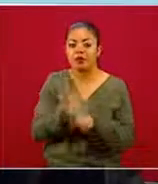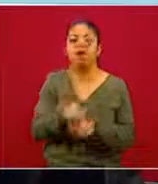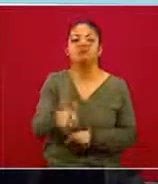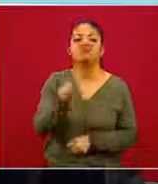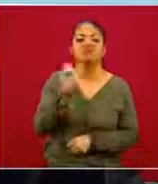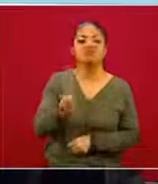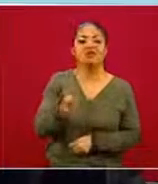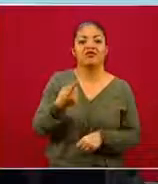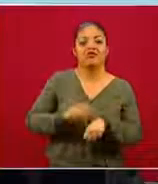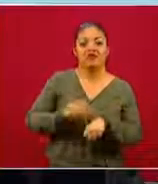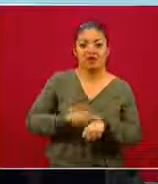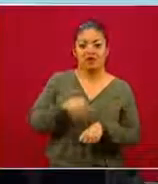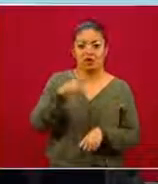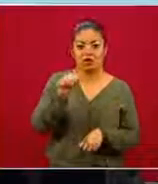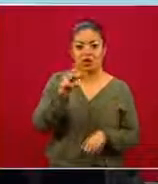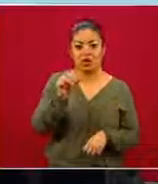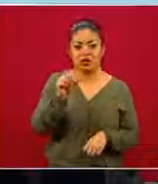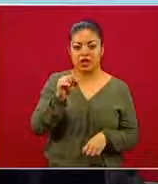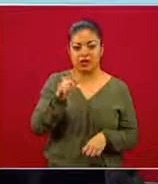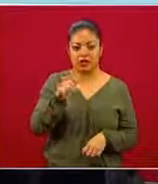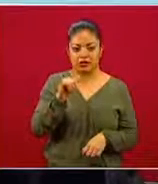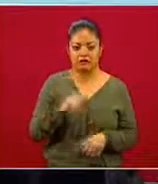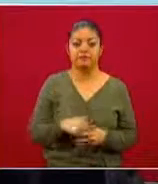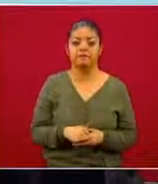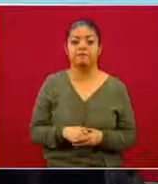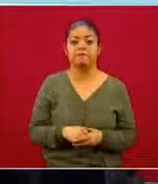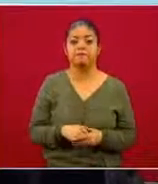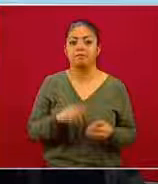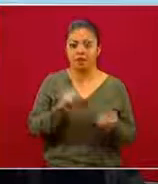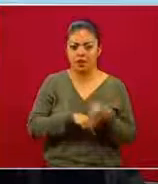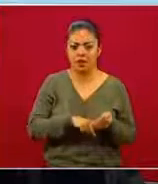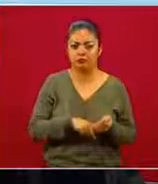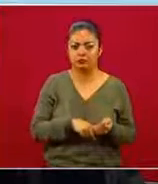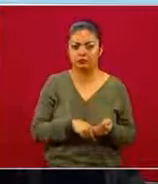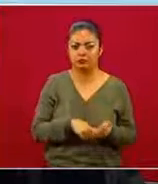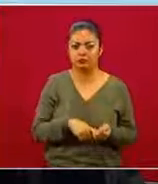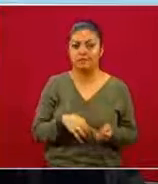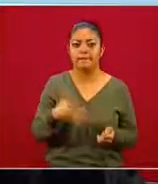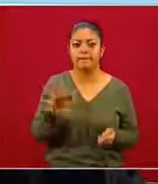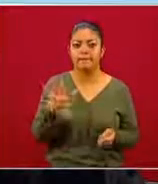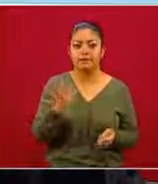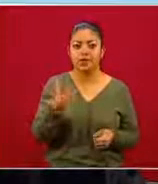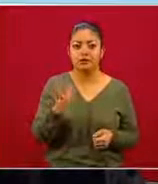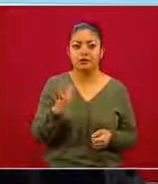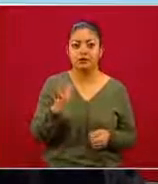to be considered Kawasaki disease.